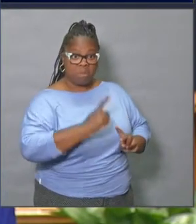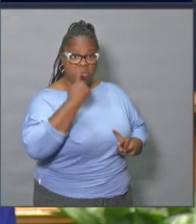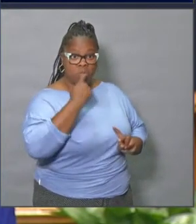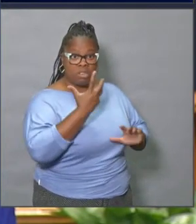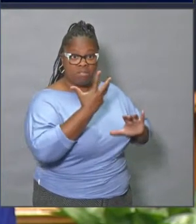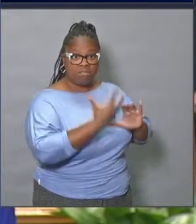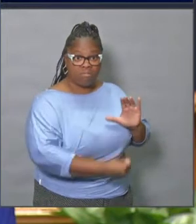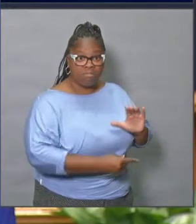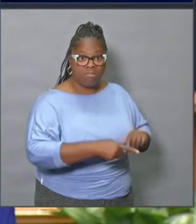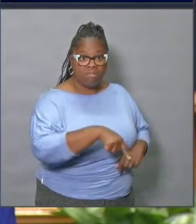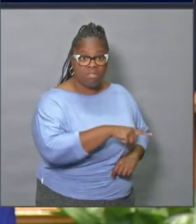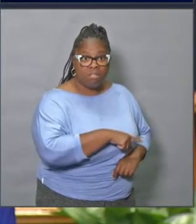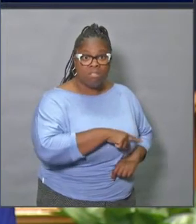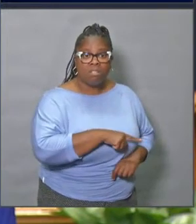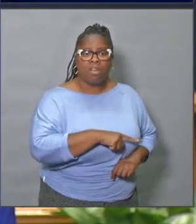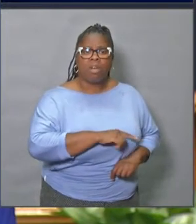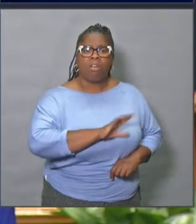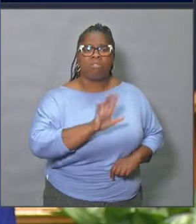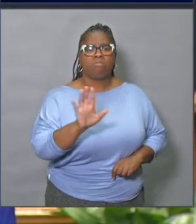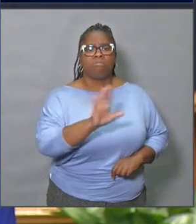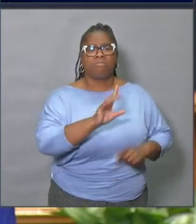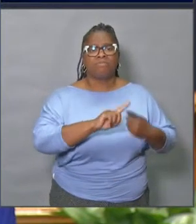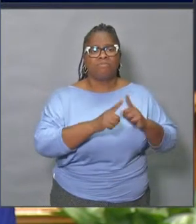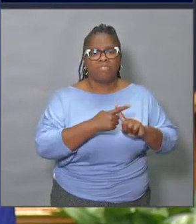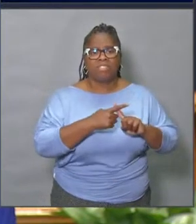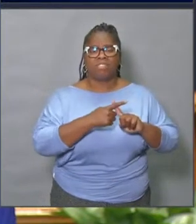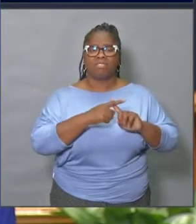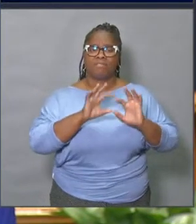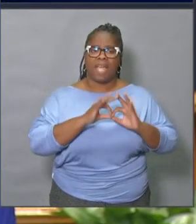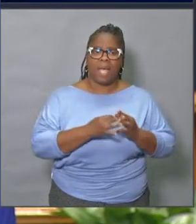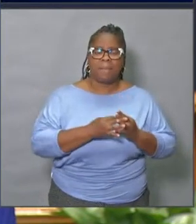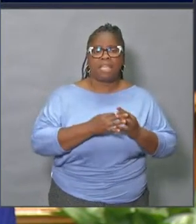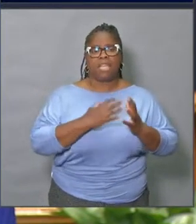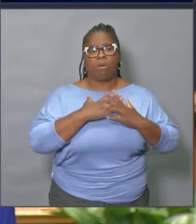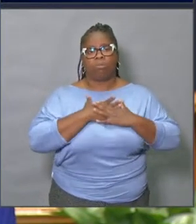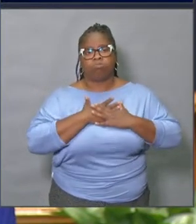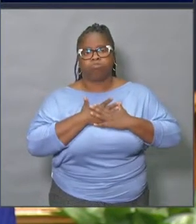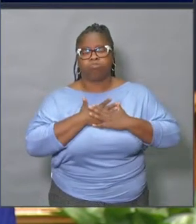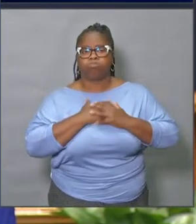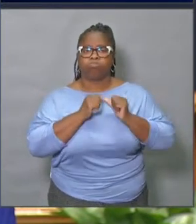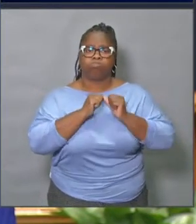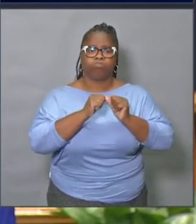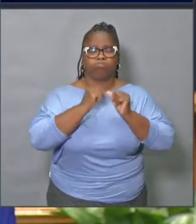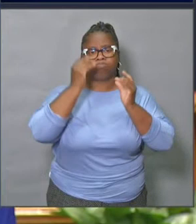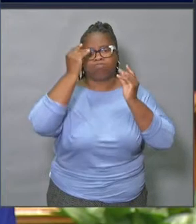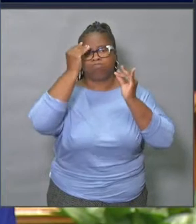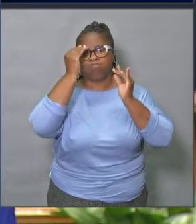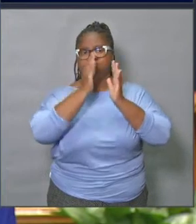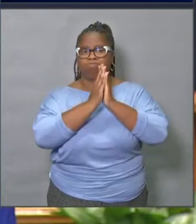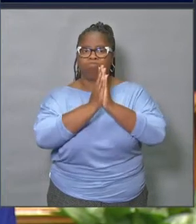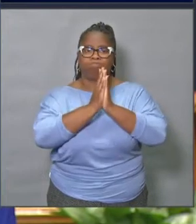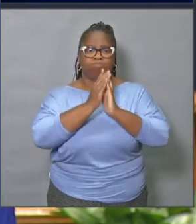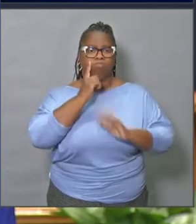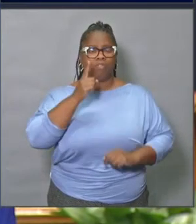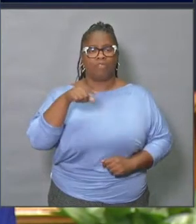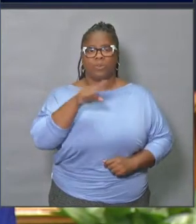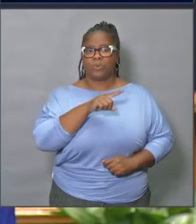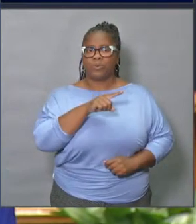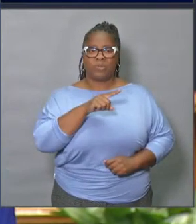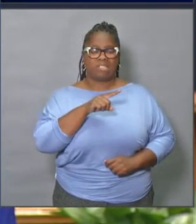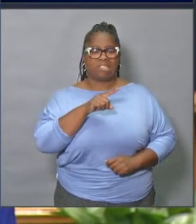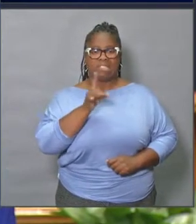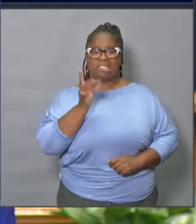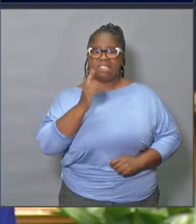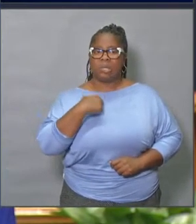who resided in the facilities and passed away, you're in our thoughts and our prayers, and we're so,